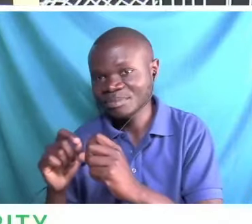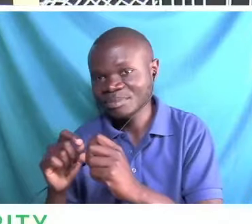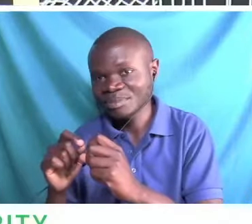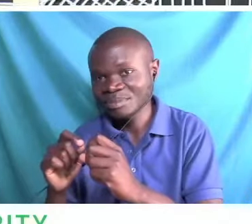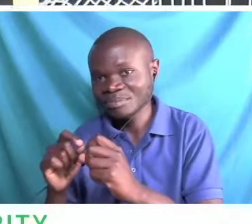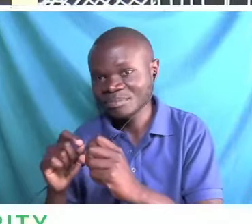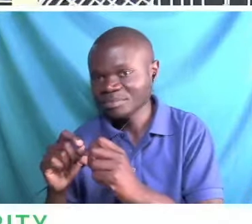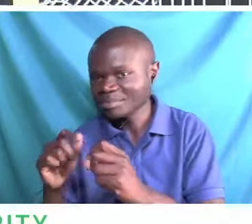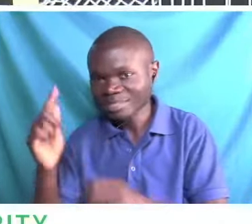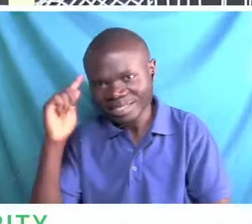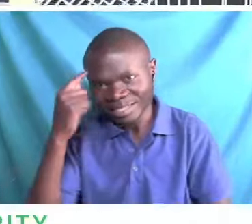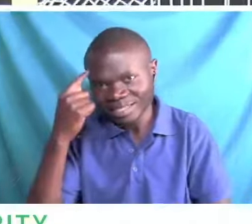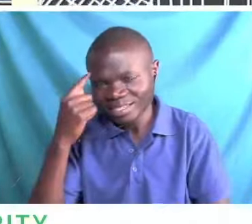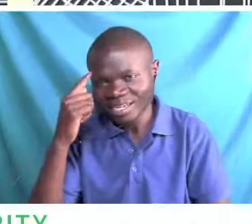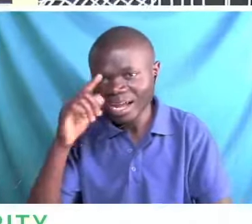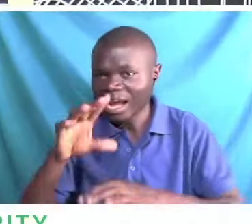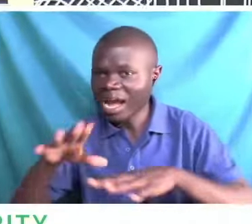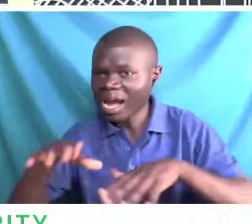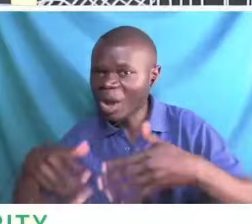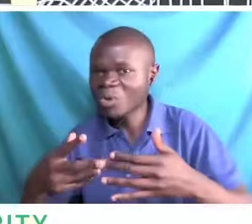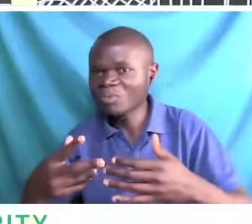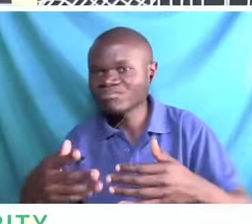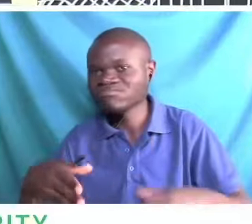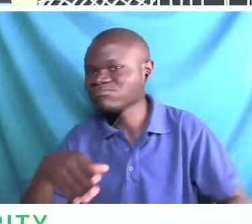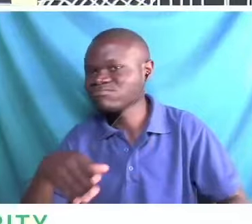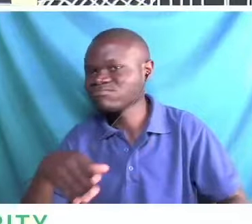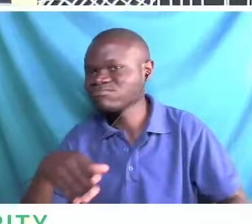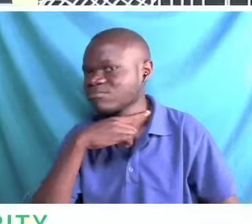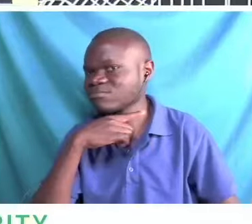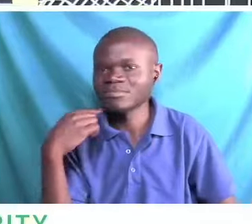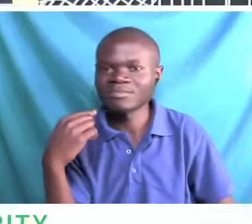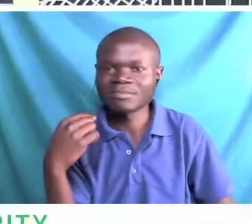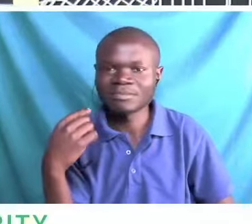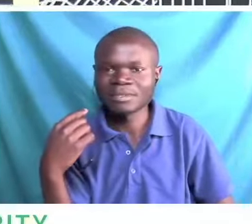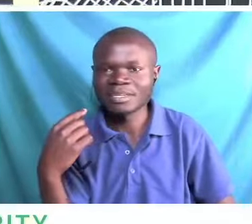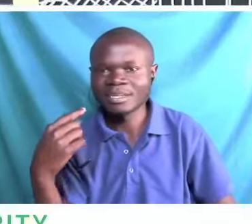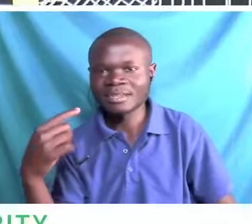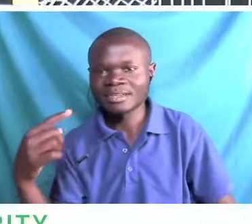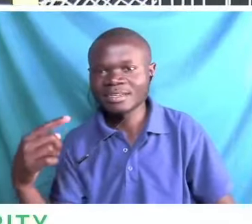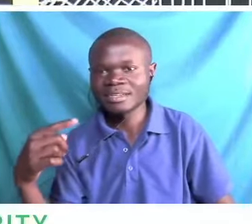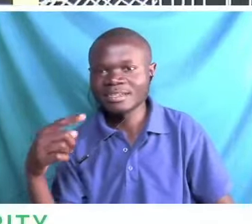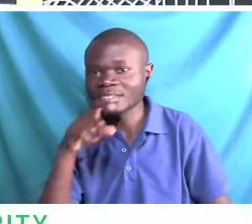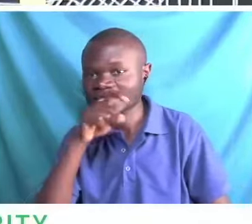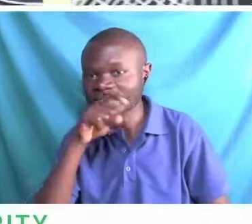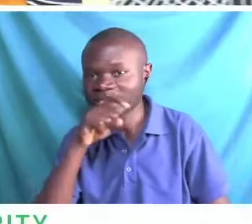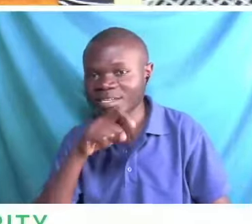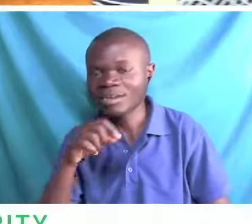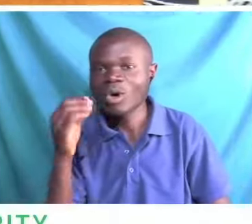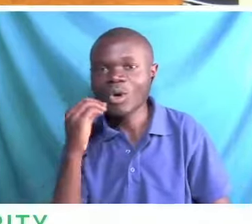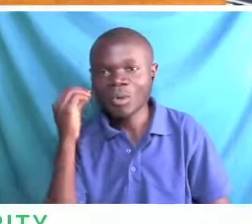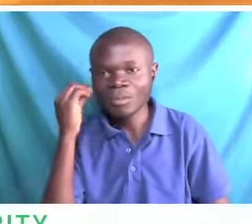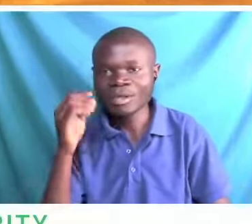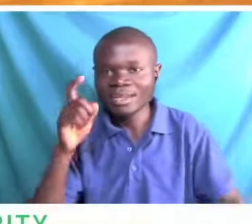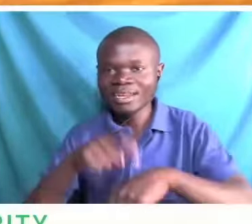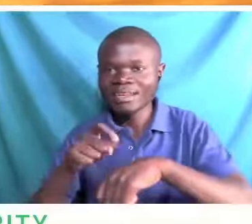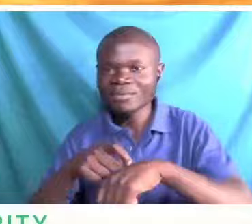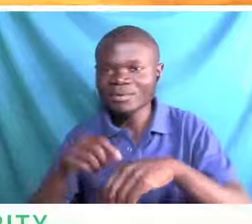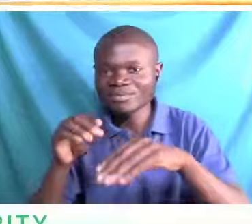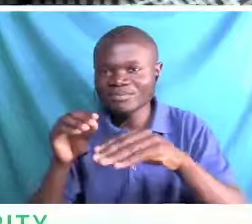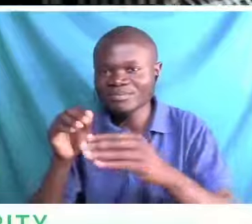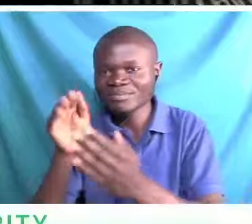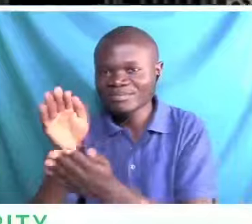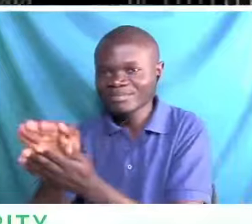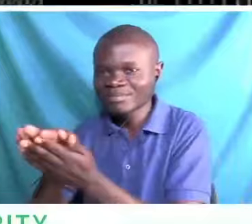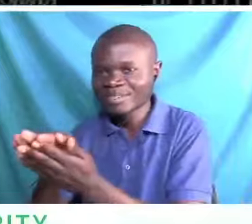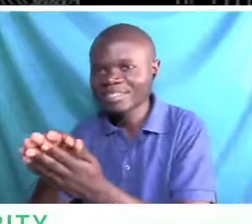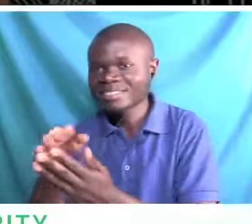Think about how you kill chicken at home. When you put that chicken to death, you don't want to see any